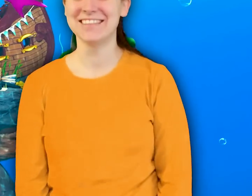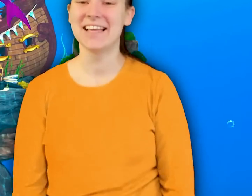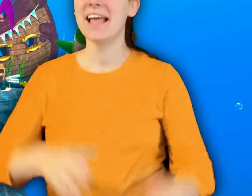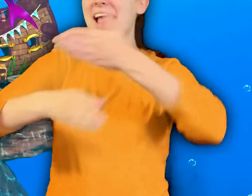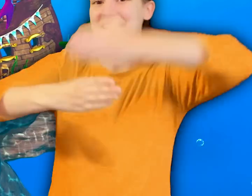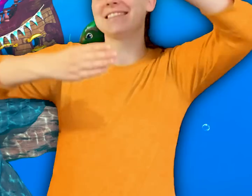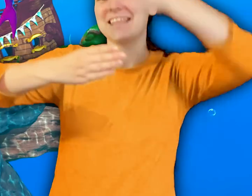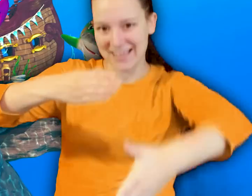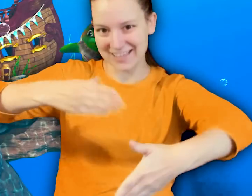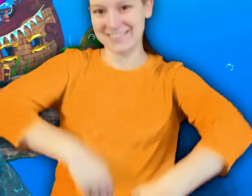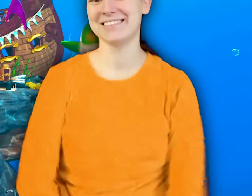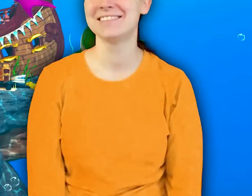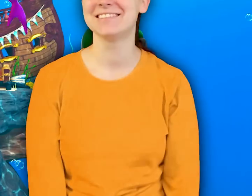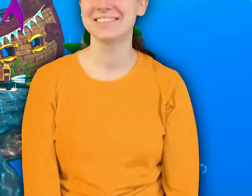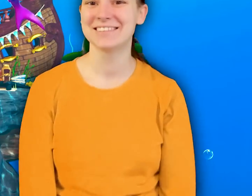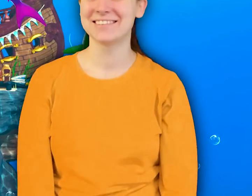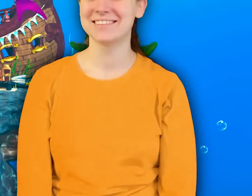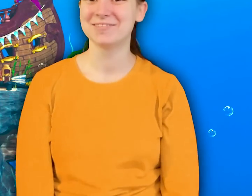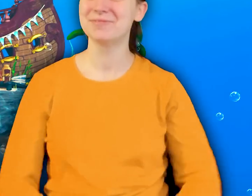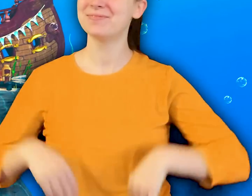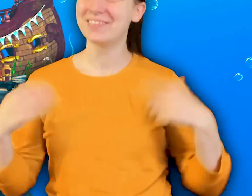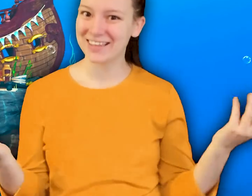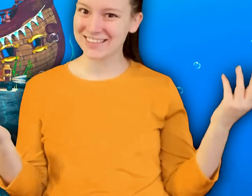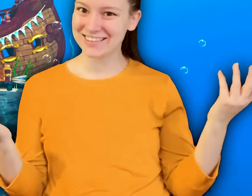end do do do do it's the